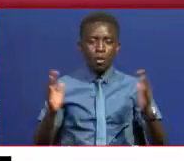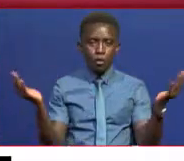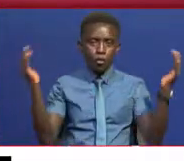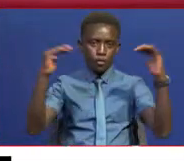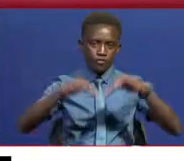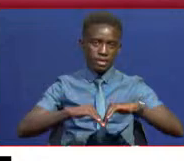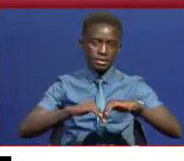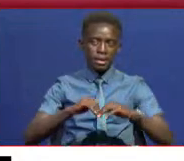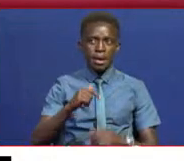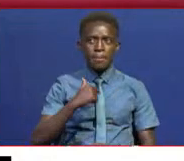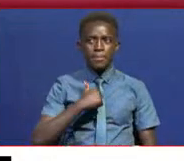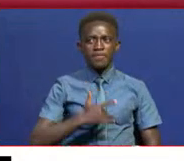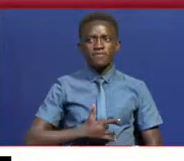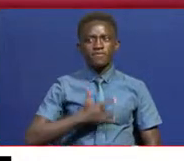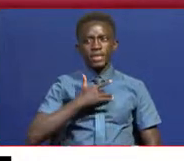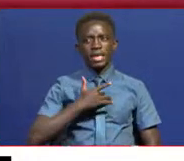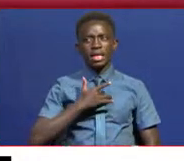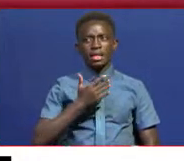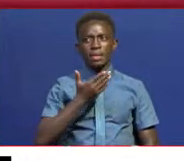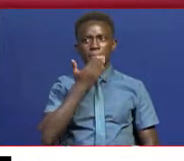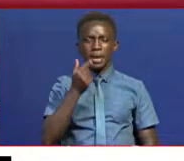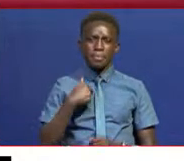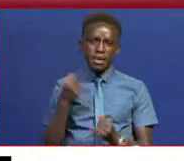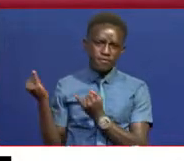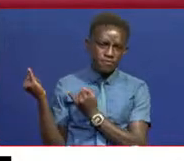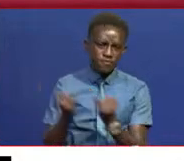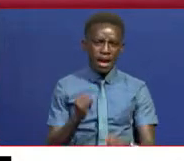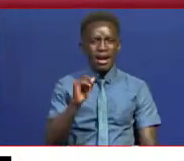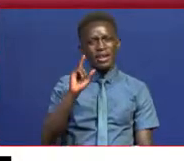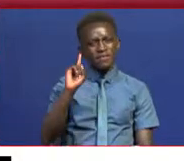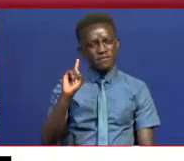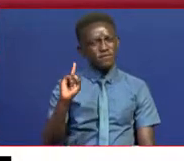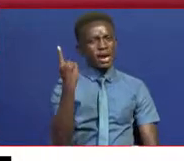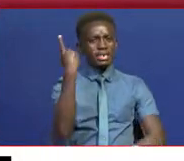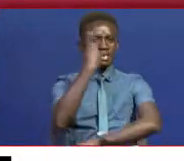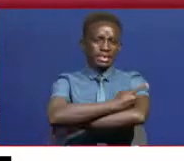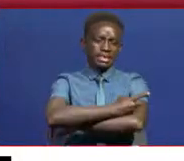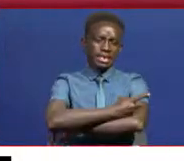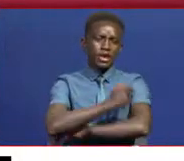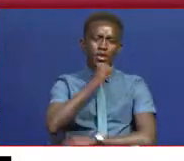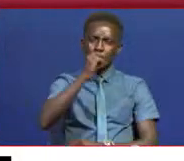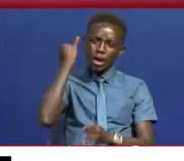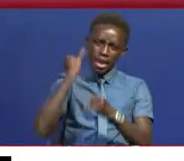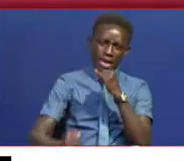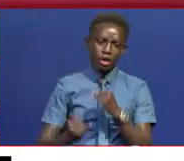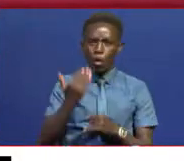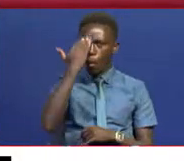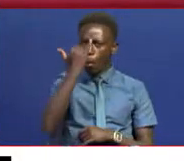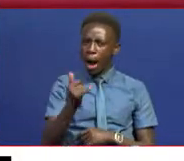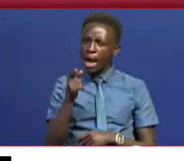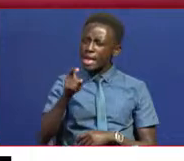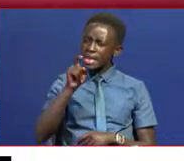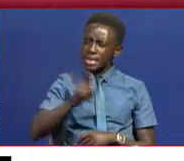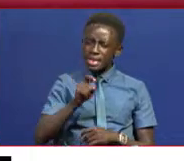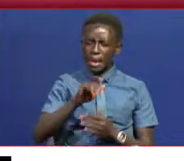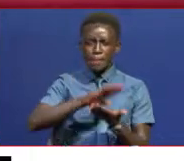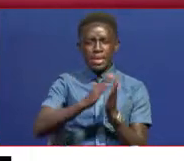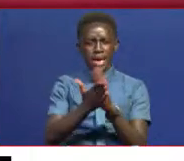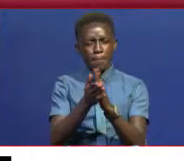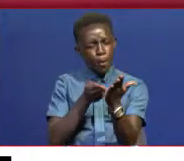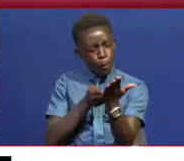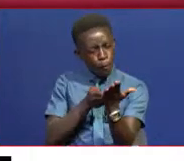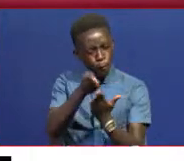invited on the first day, not the last one, because this must be a very truthful conversation